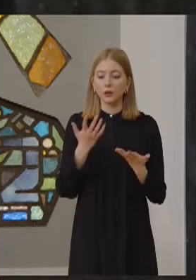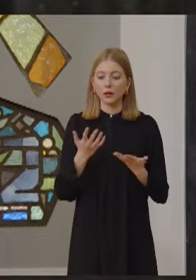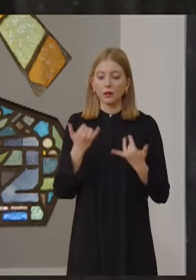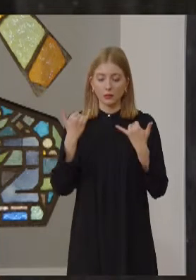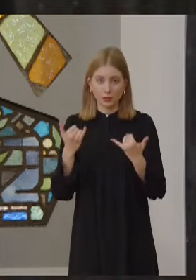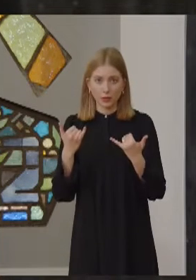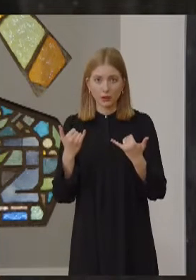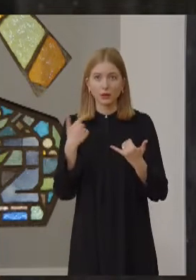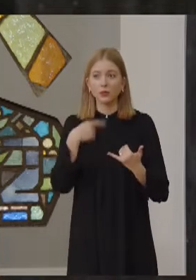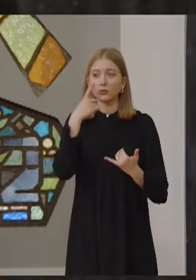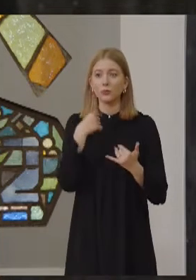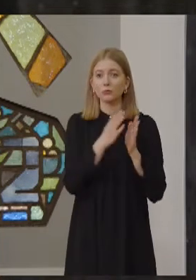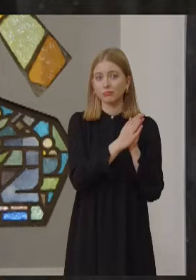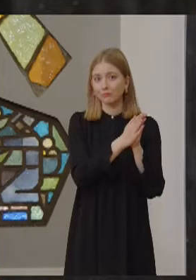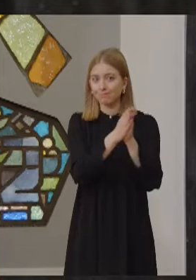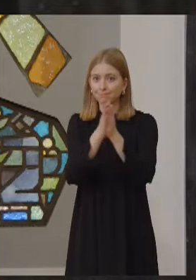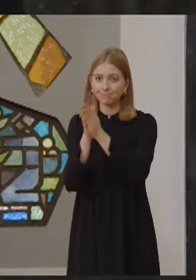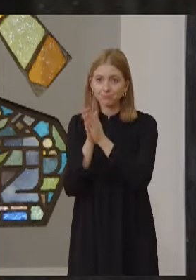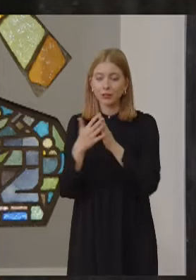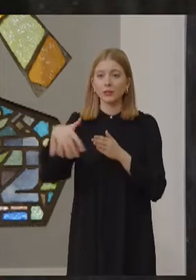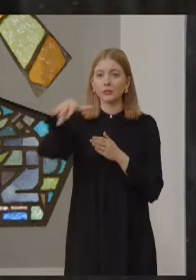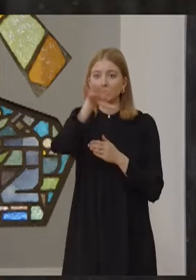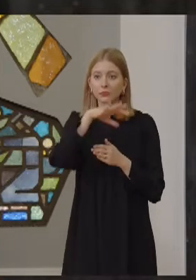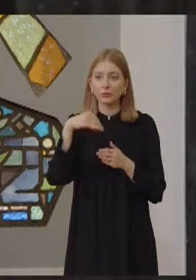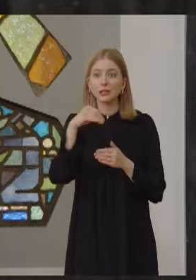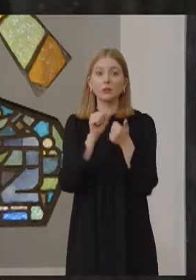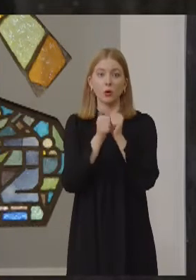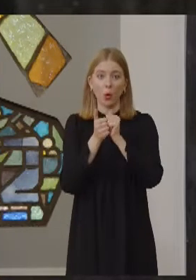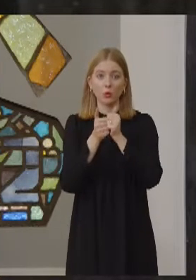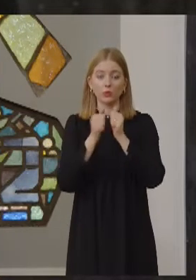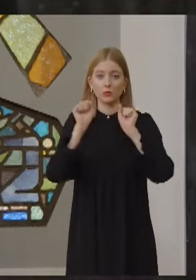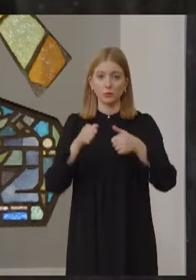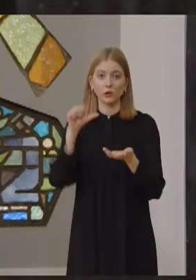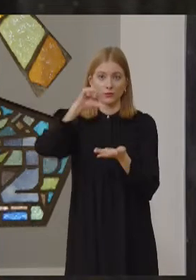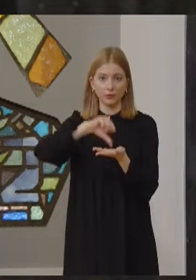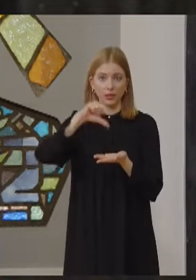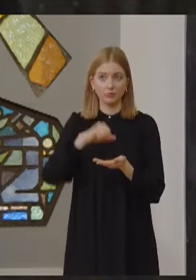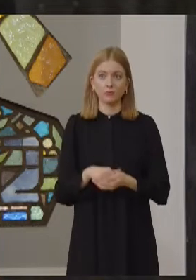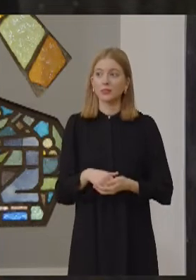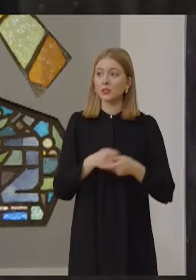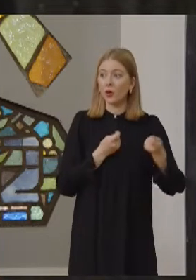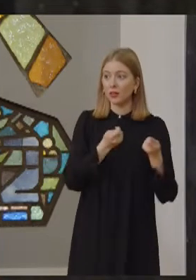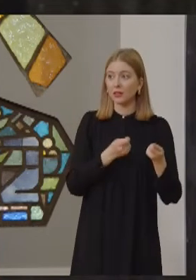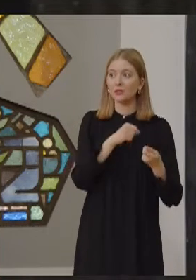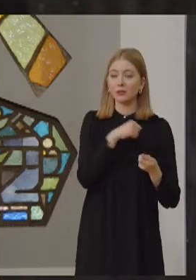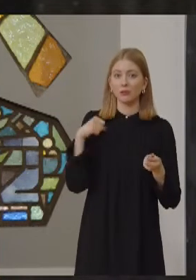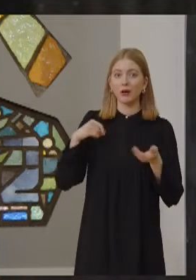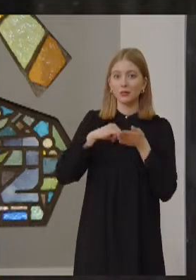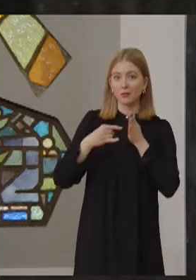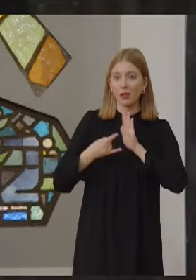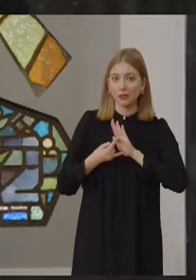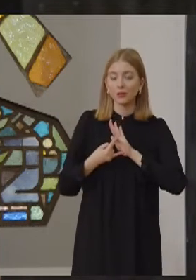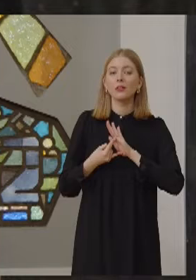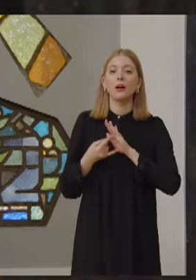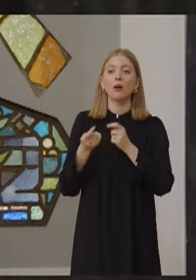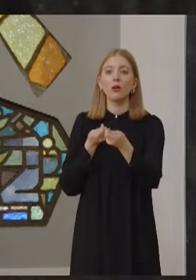noriu paprašyti ir paraginti visus sudalyvauti konkurse, kurį organizatoriai organizuoja, tiem,